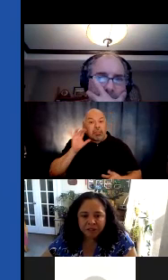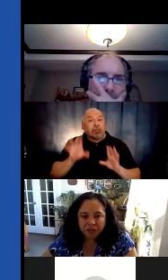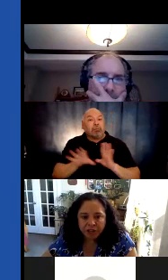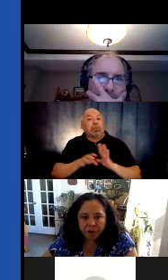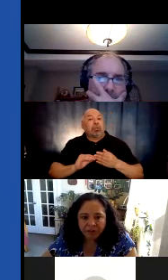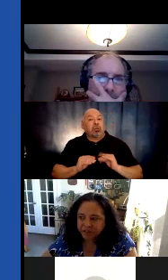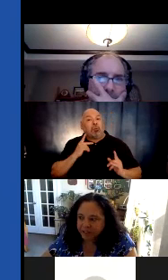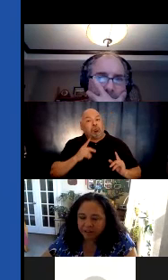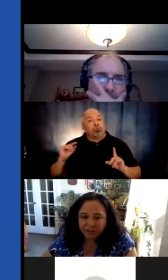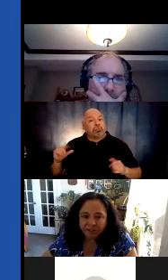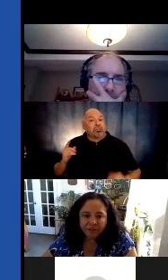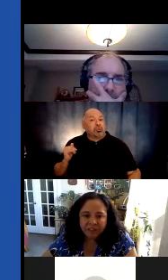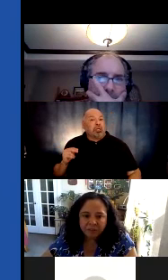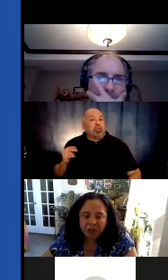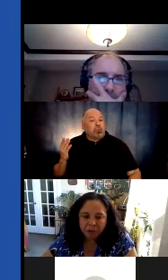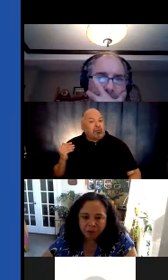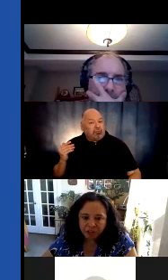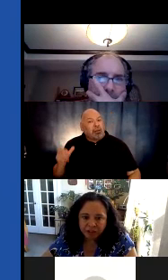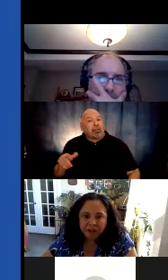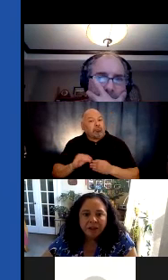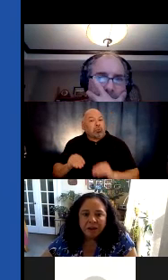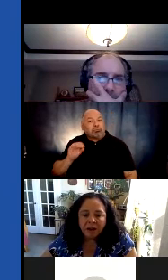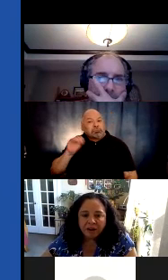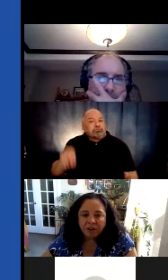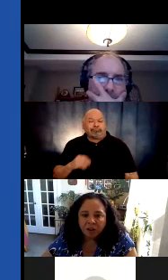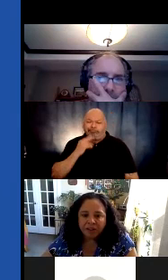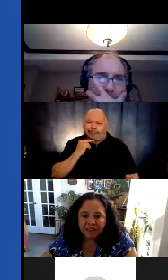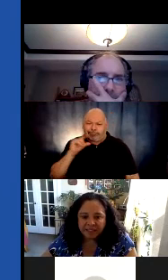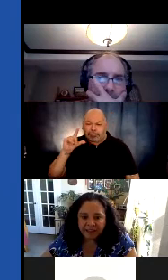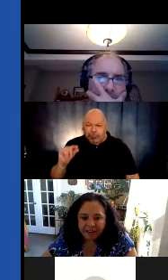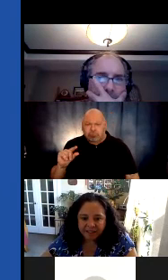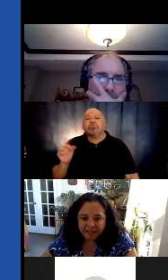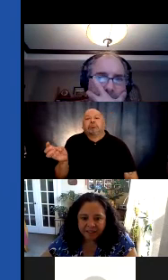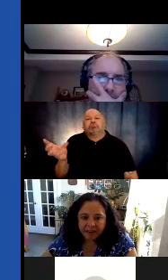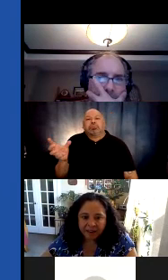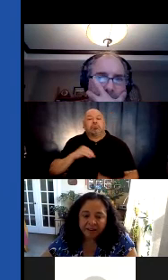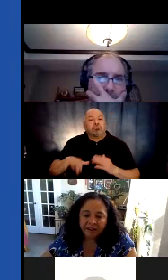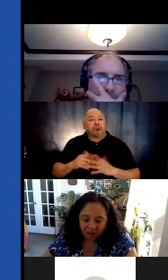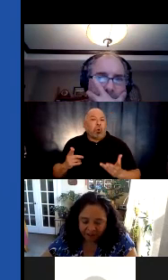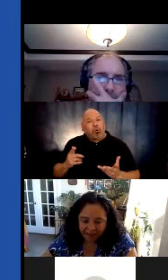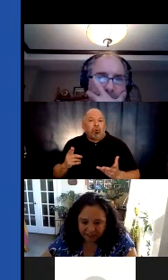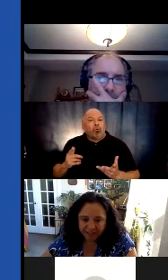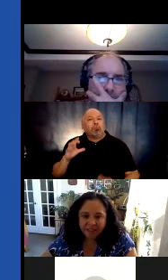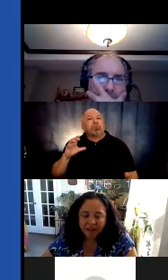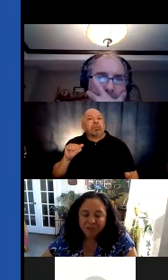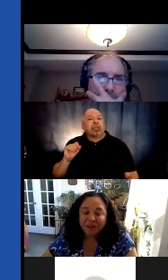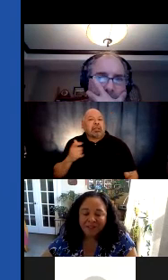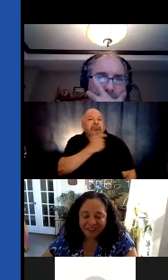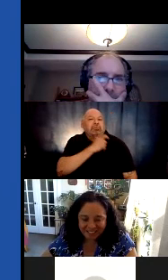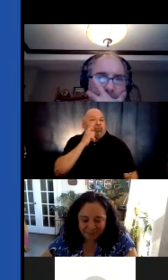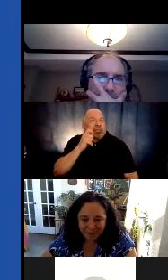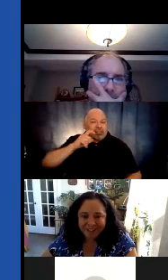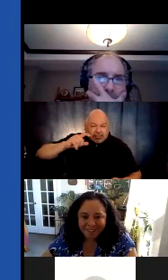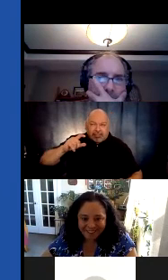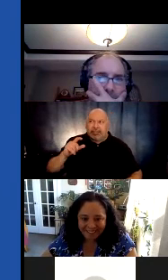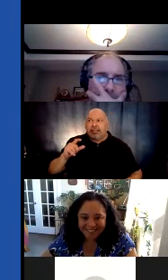also since January 15th. So this is a very small proportion of all the vaccinated cases and all the